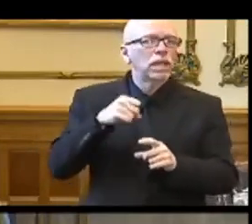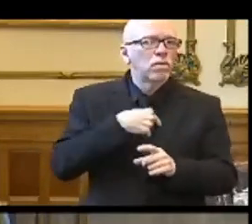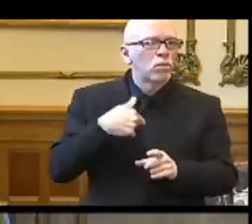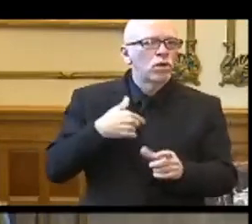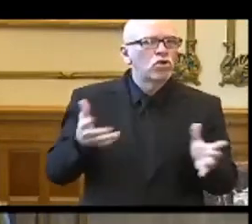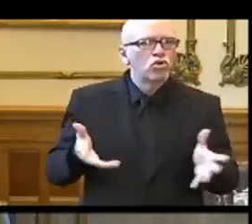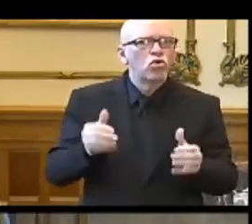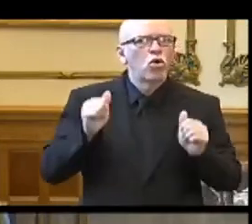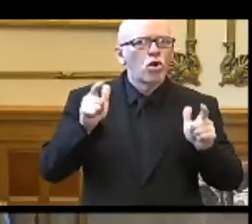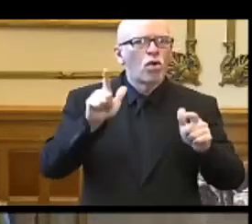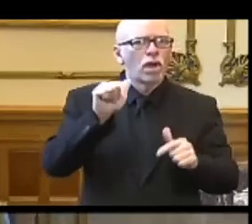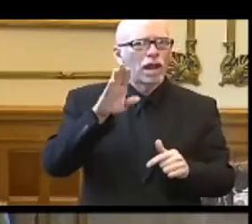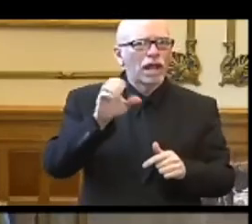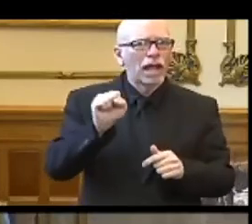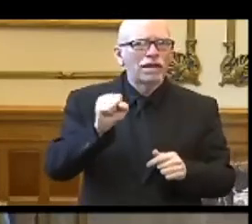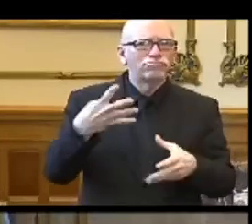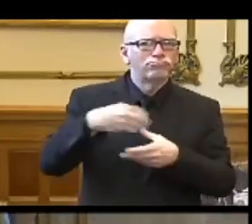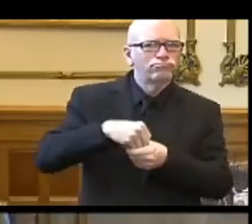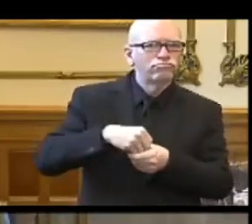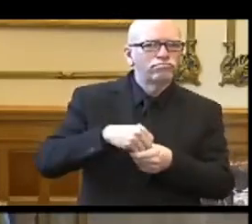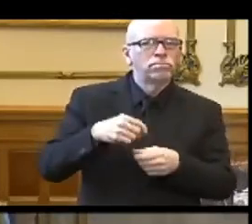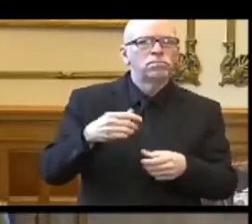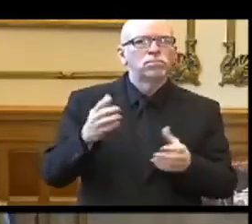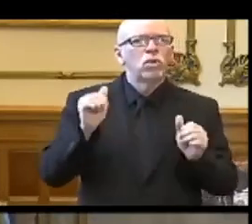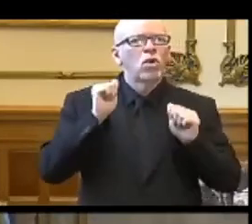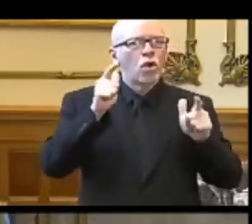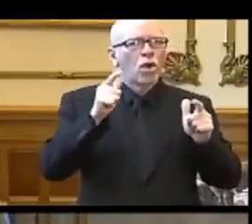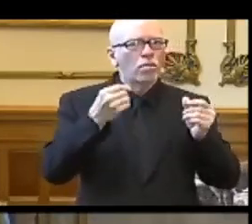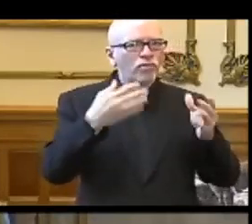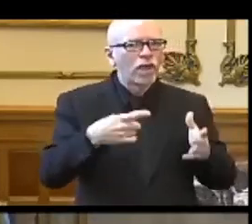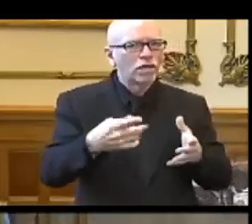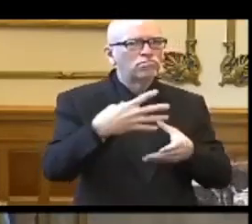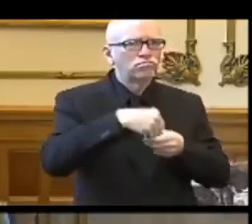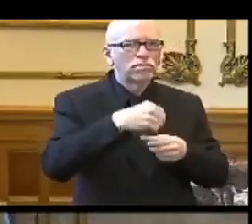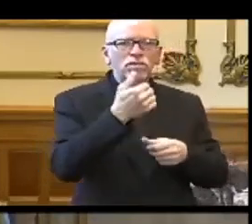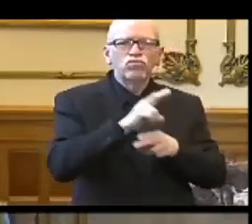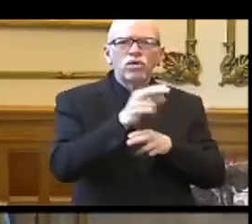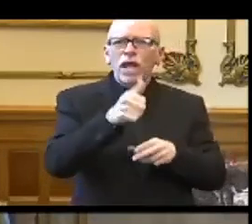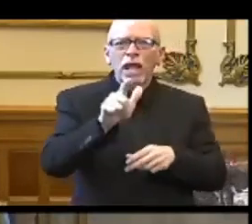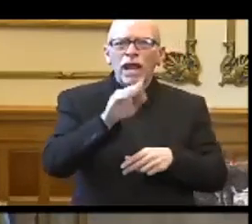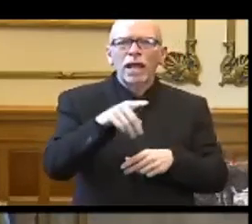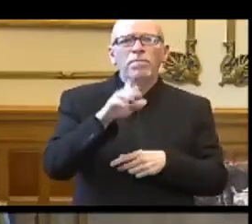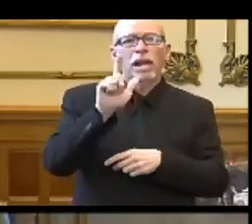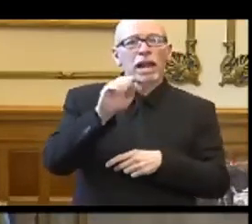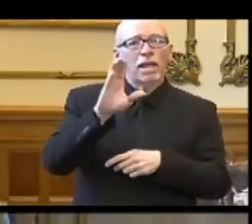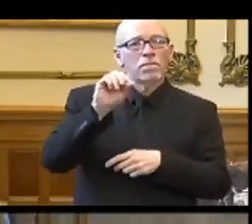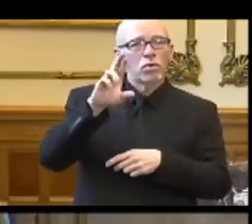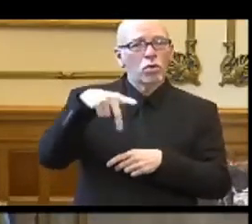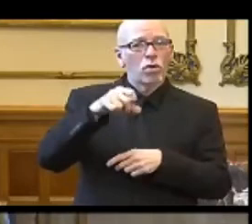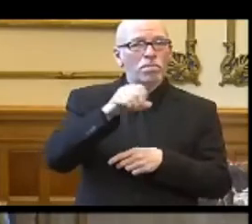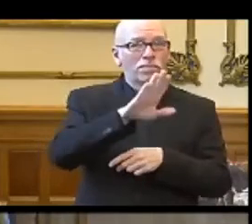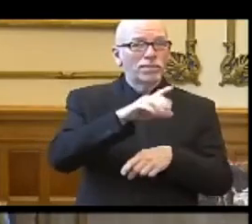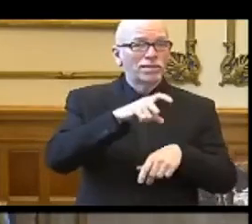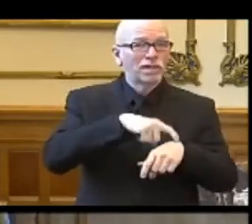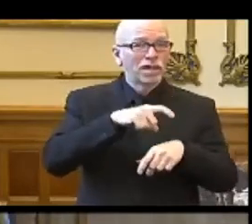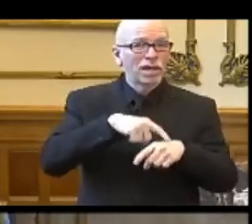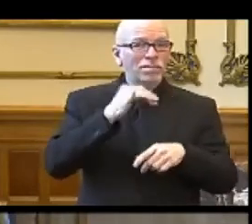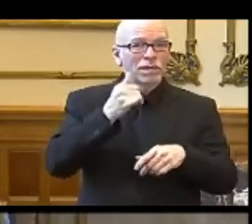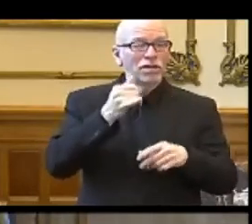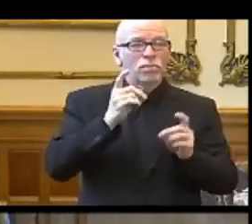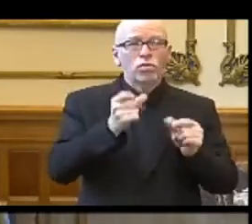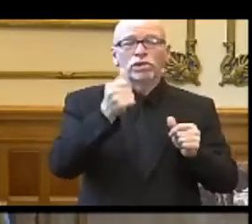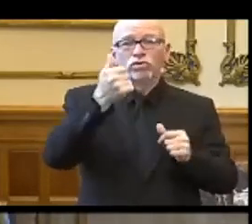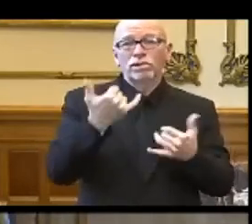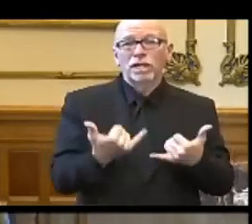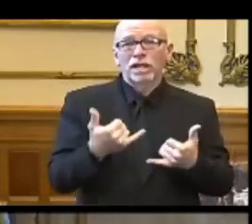of our labs to be engaged and all of our providers to engage all labs. I mean, LabCorp's turnaround time, I've had it documented, is much quicker